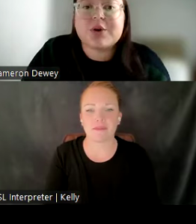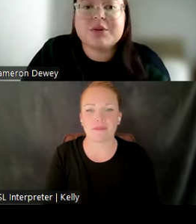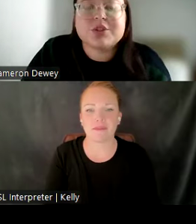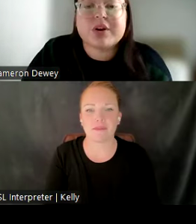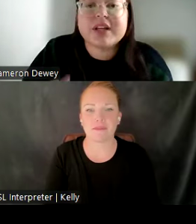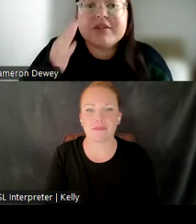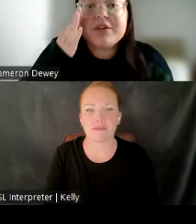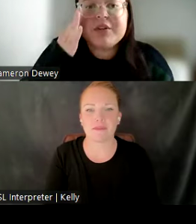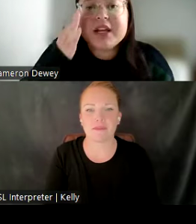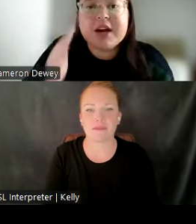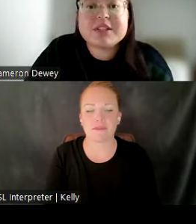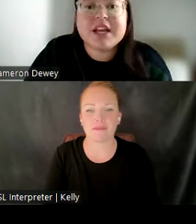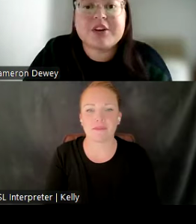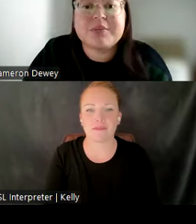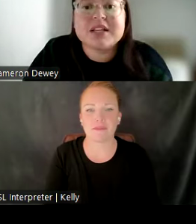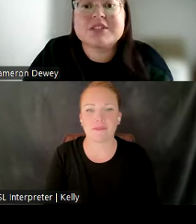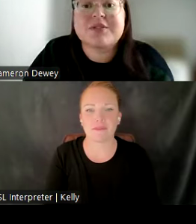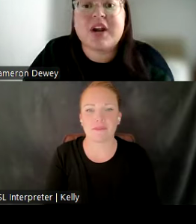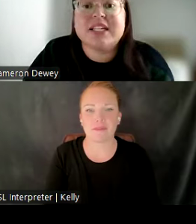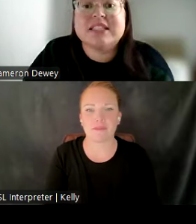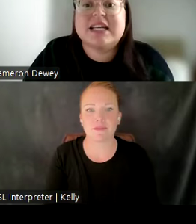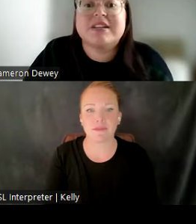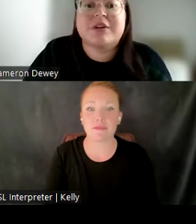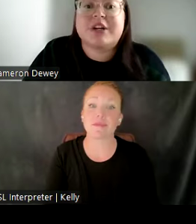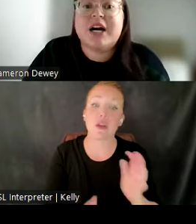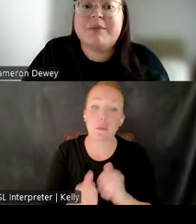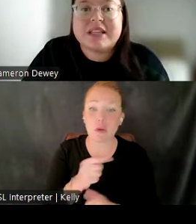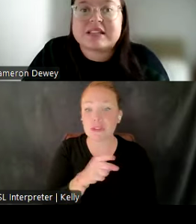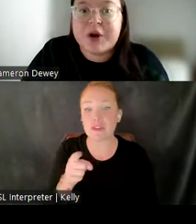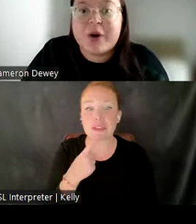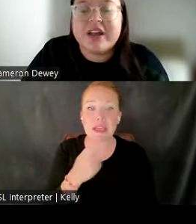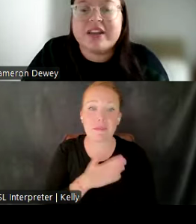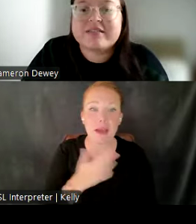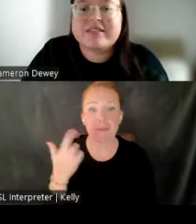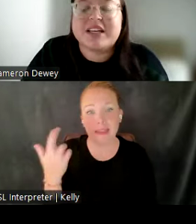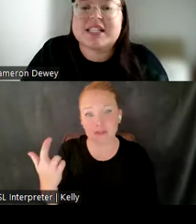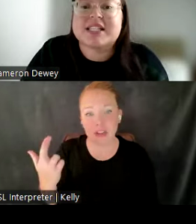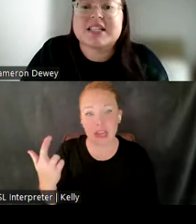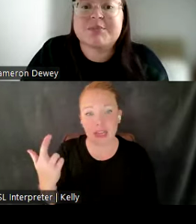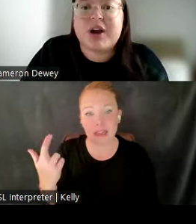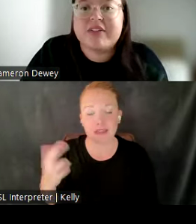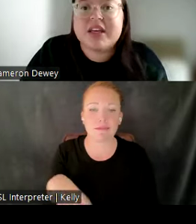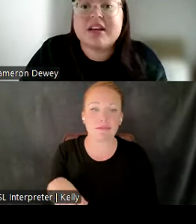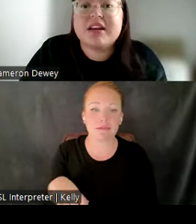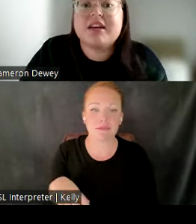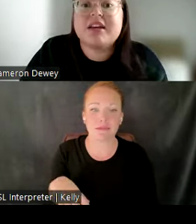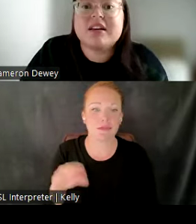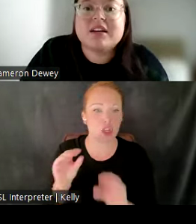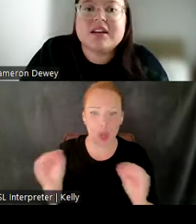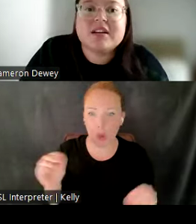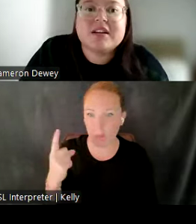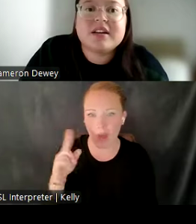Okay, so a majority of you right now are saying your best friend, and the runner-up is no one because that's private.